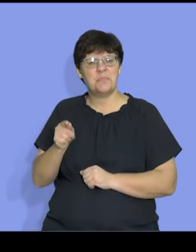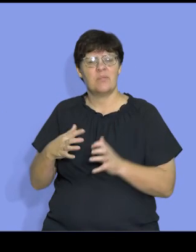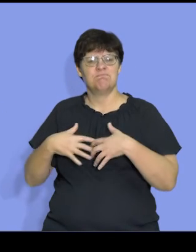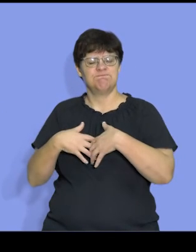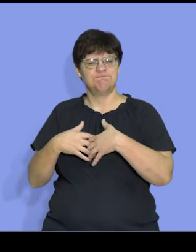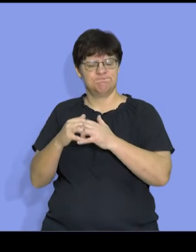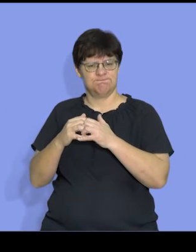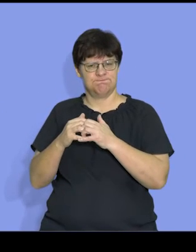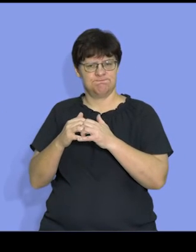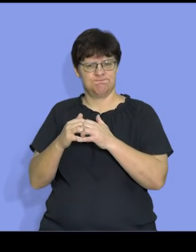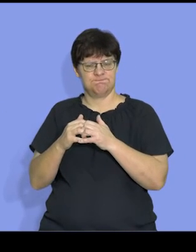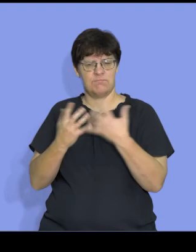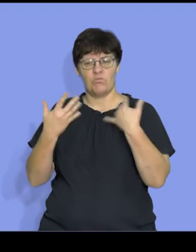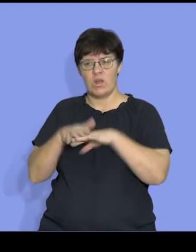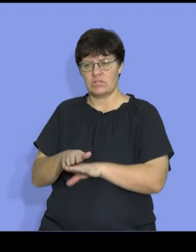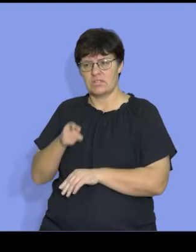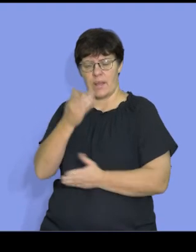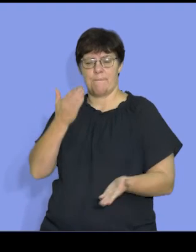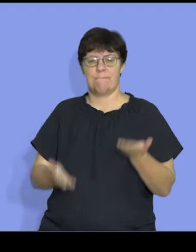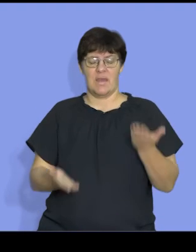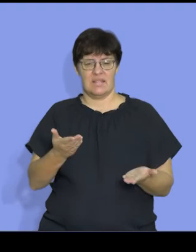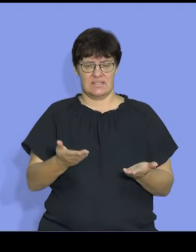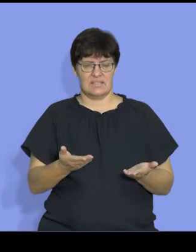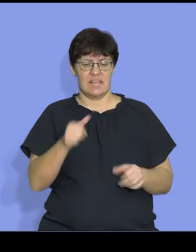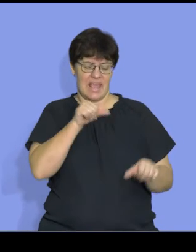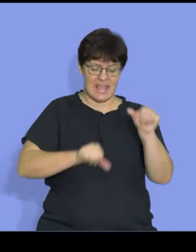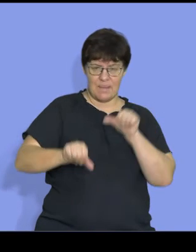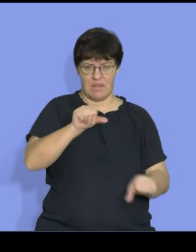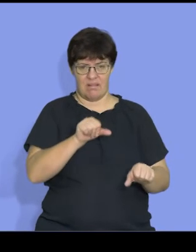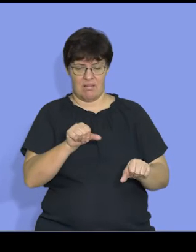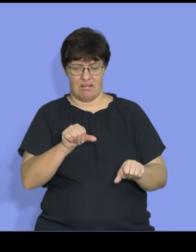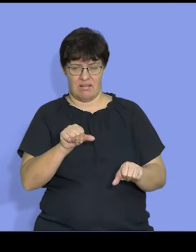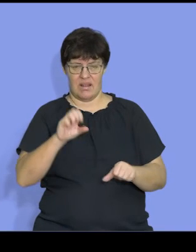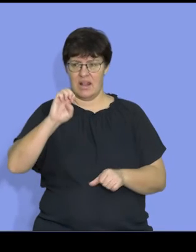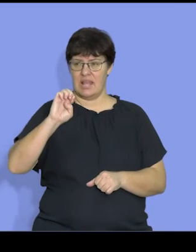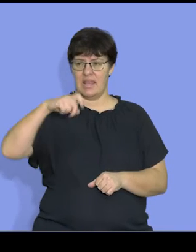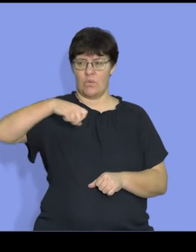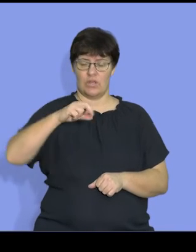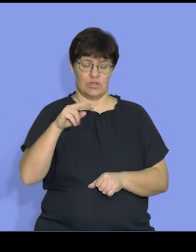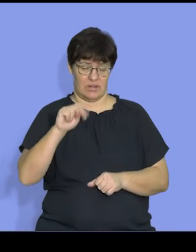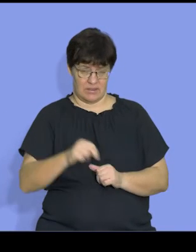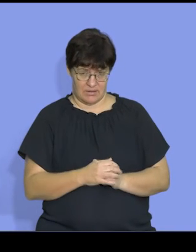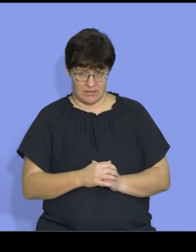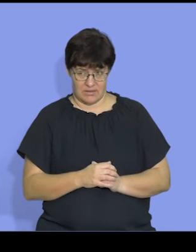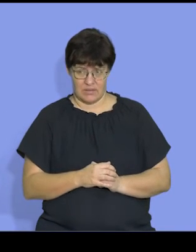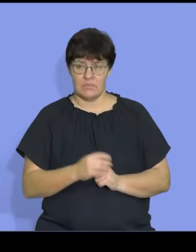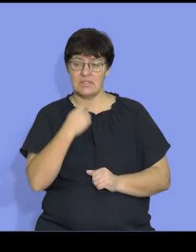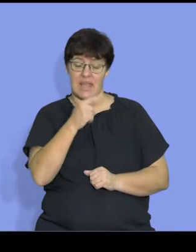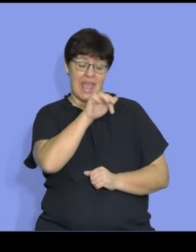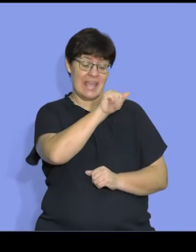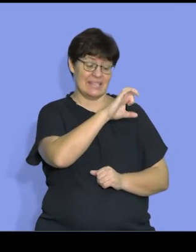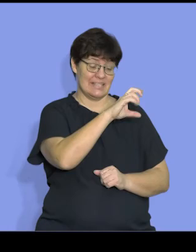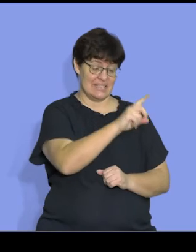reaction represented by the balanced chemical equation. So we said it's acid